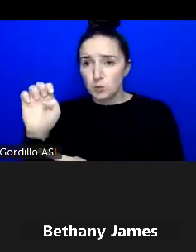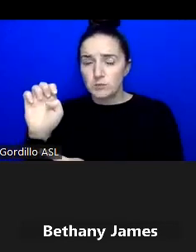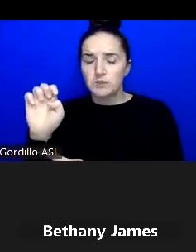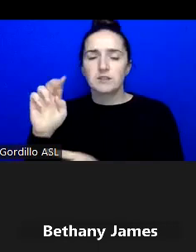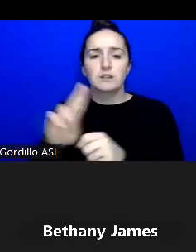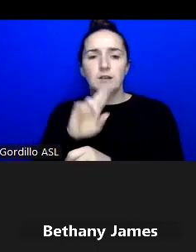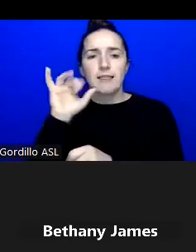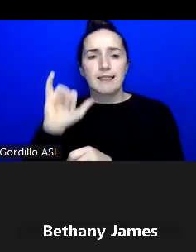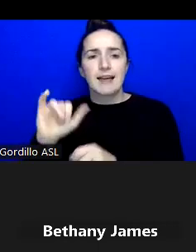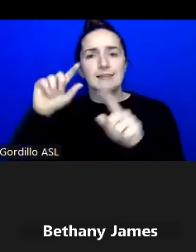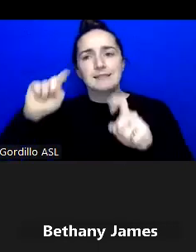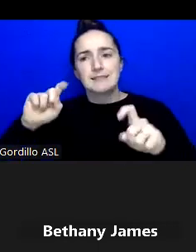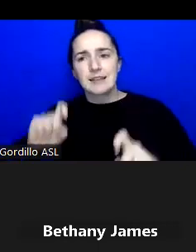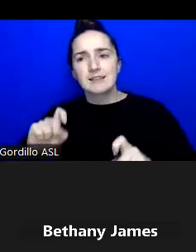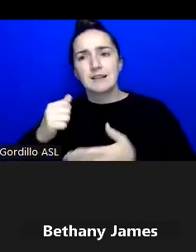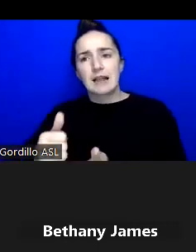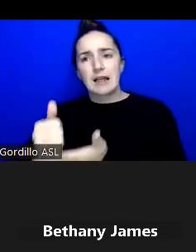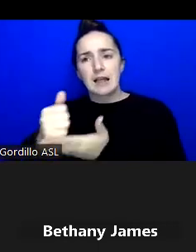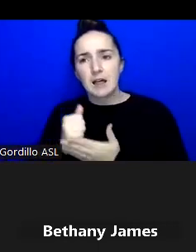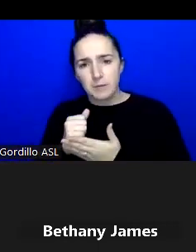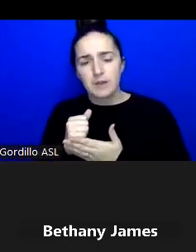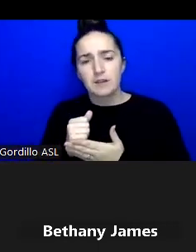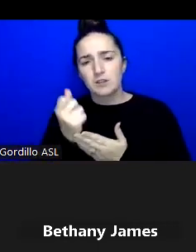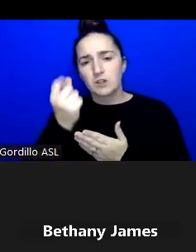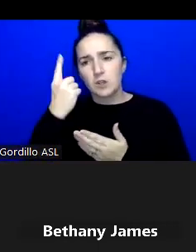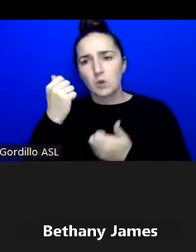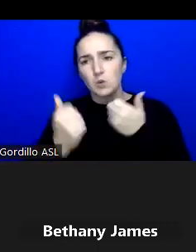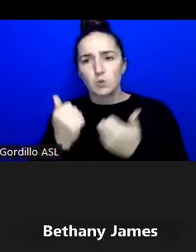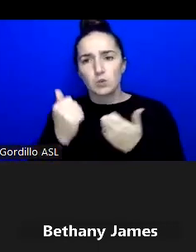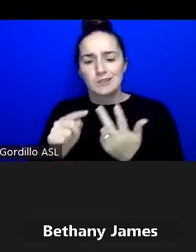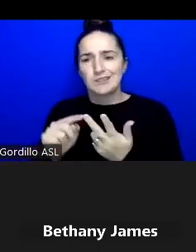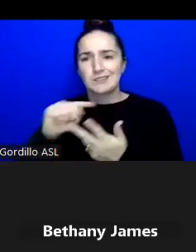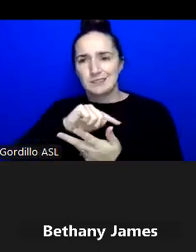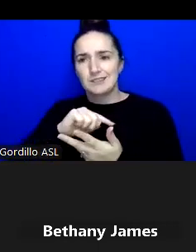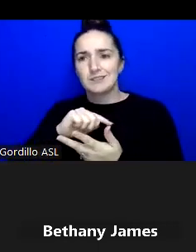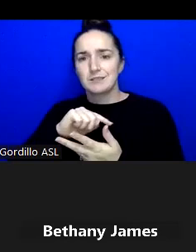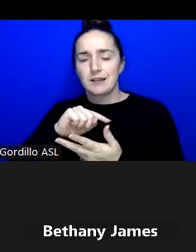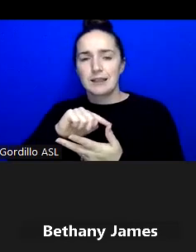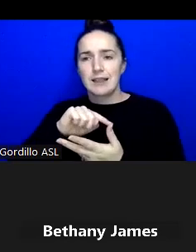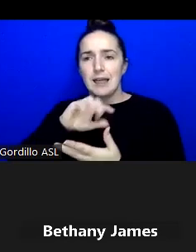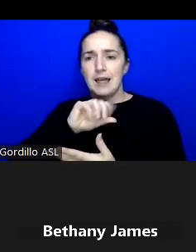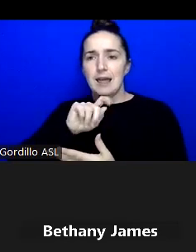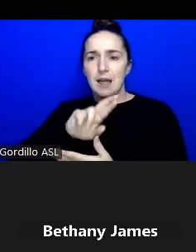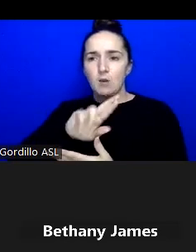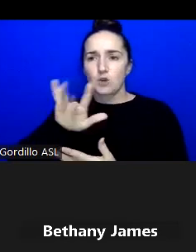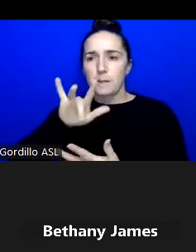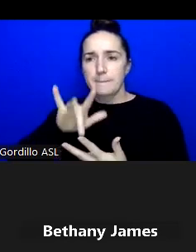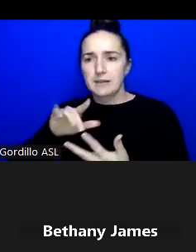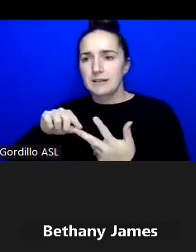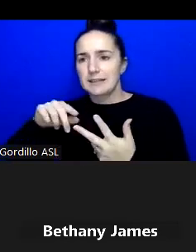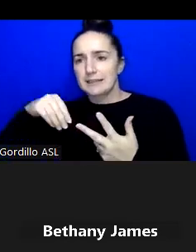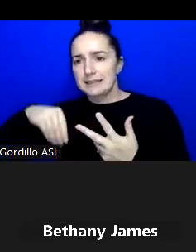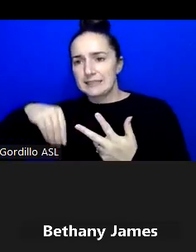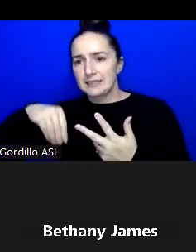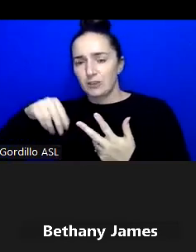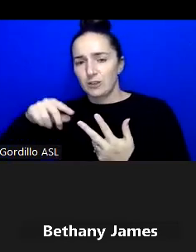is kind of being artificially worsened by having something going on in the middle ear space. So it gives us an idea what's the inner ear looking like, and then any other kind